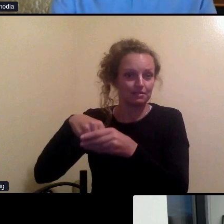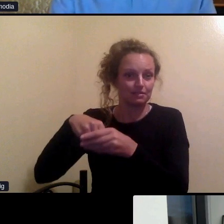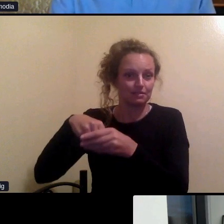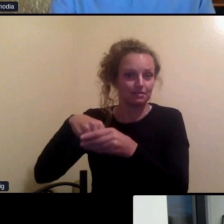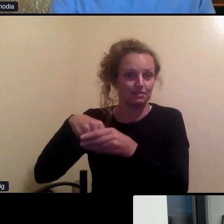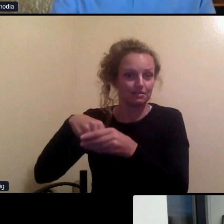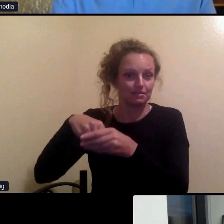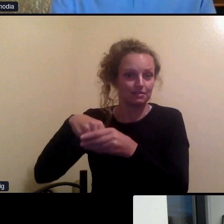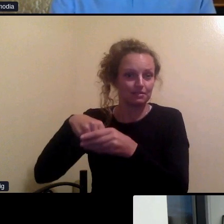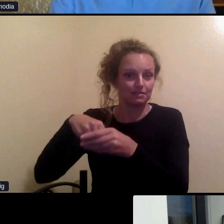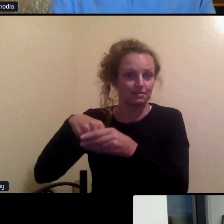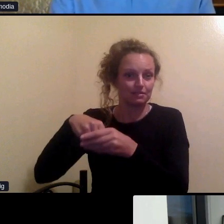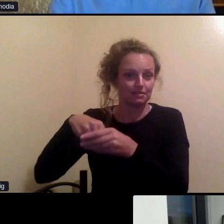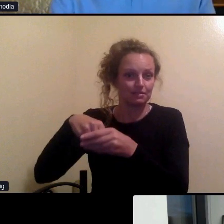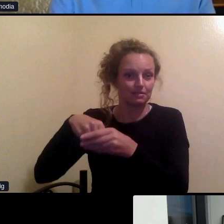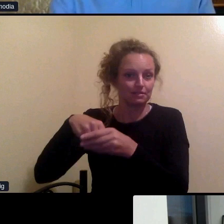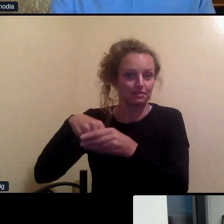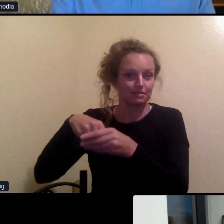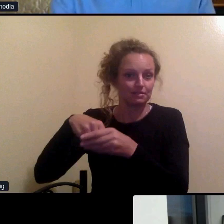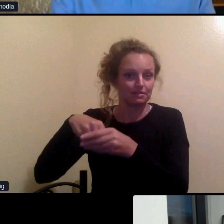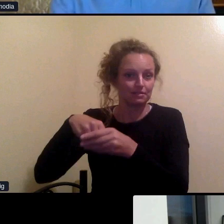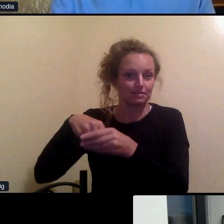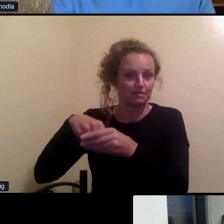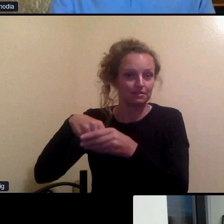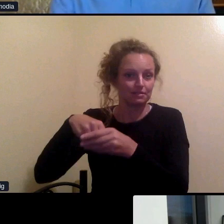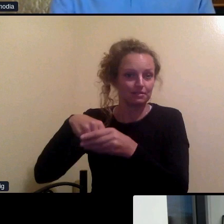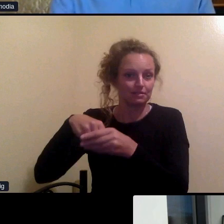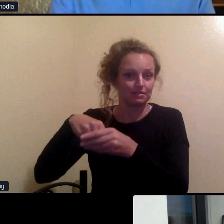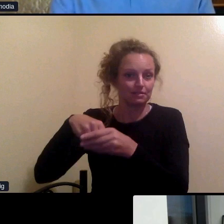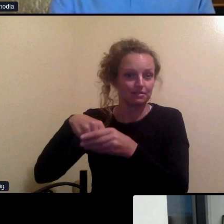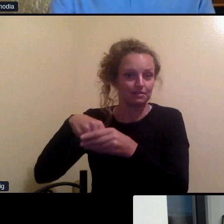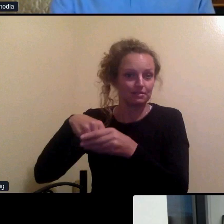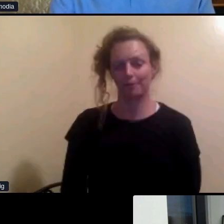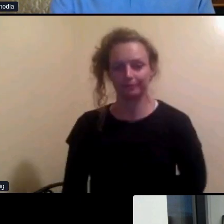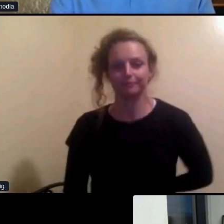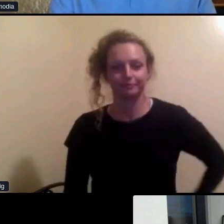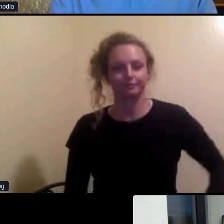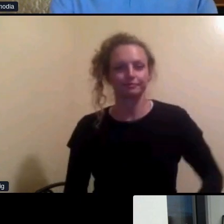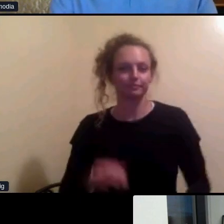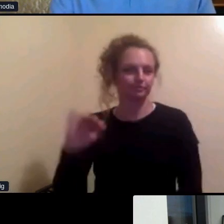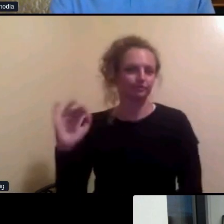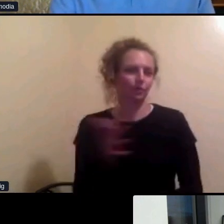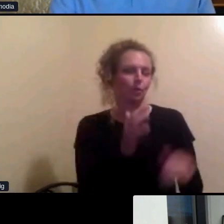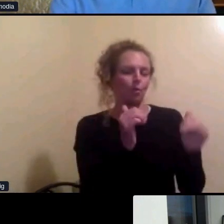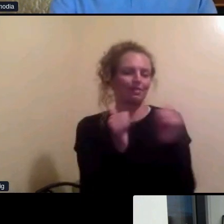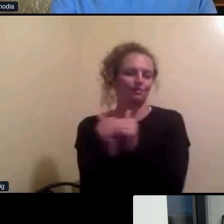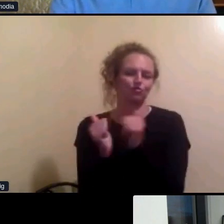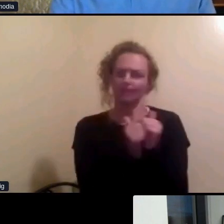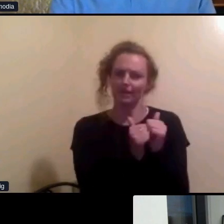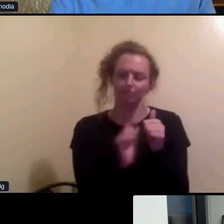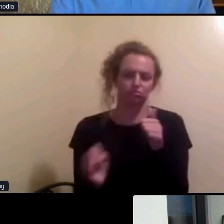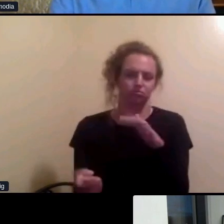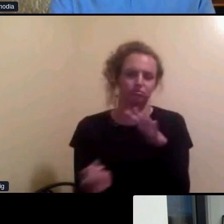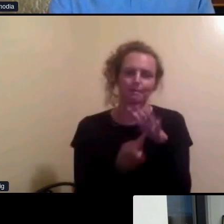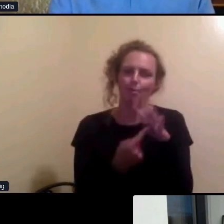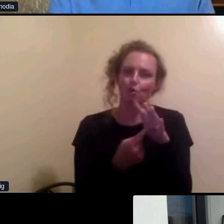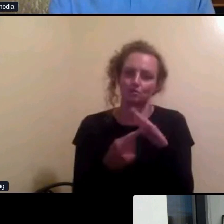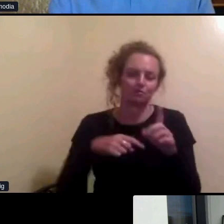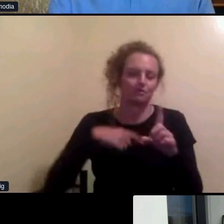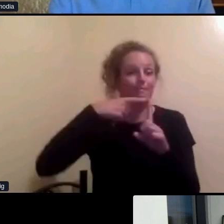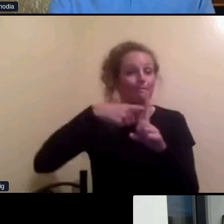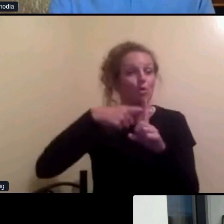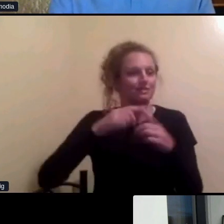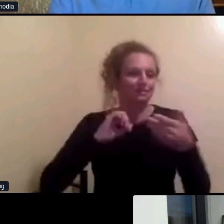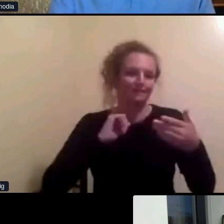Thank you, Nia. That's very important. Impact, I think we all agree, if people see the positive impact your decisions